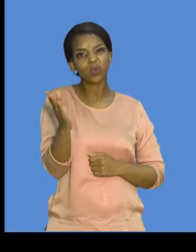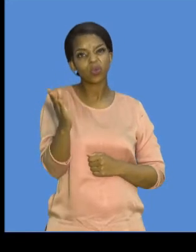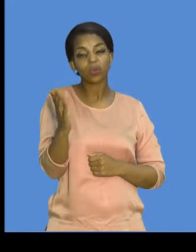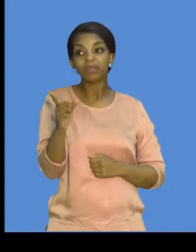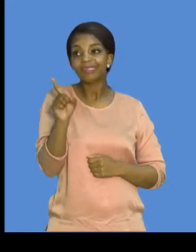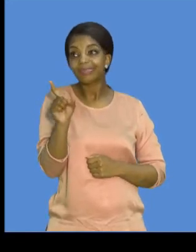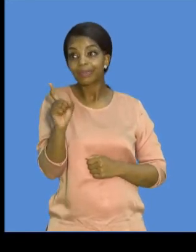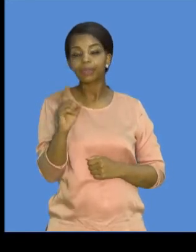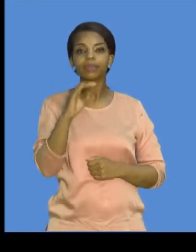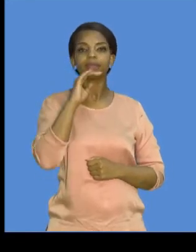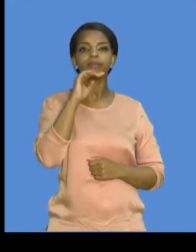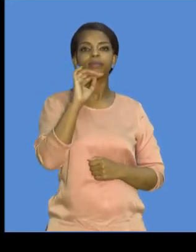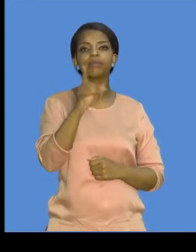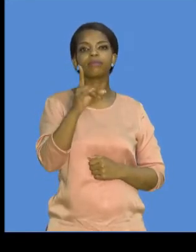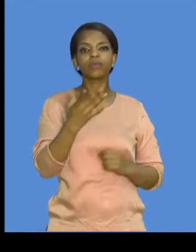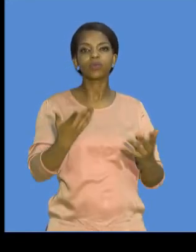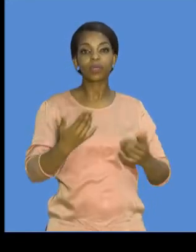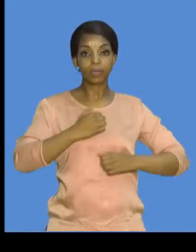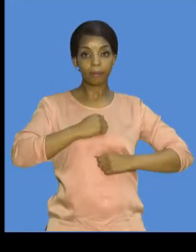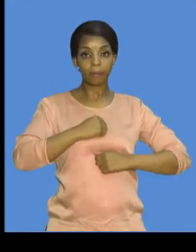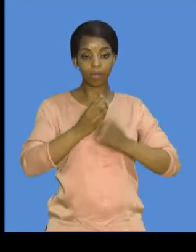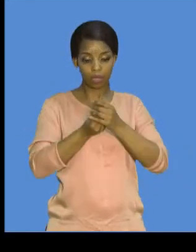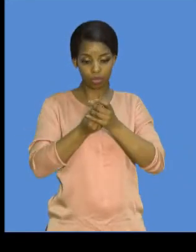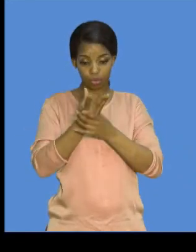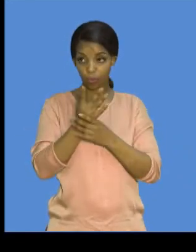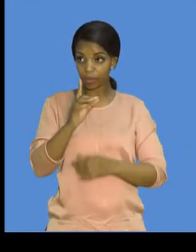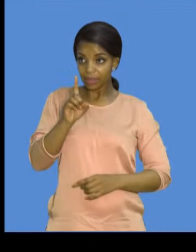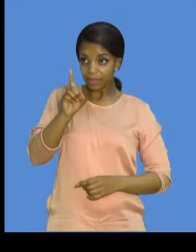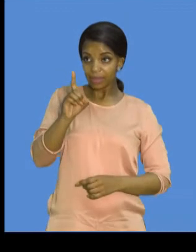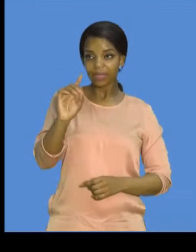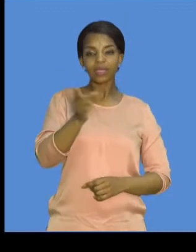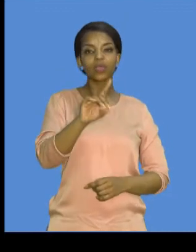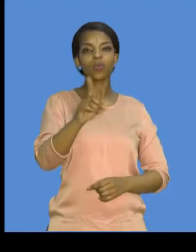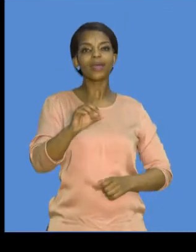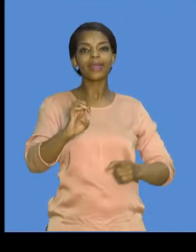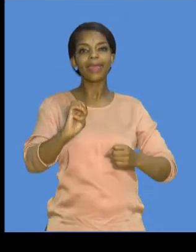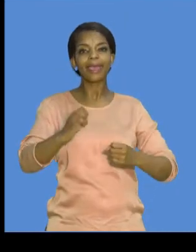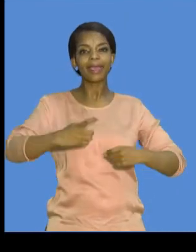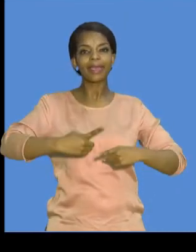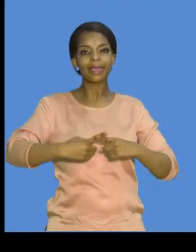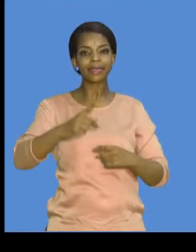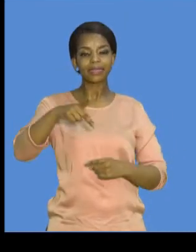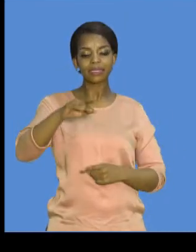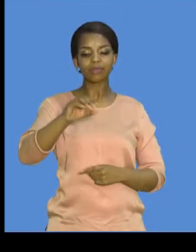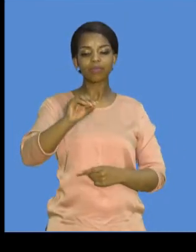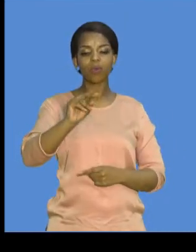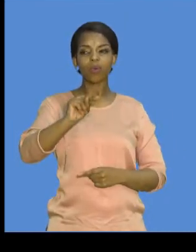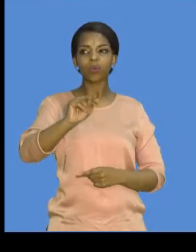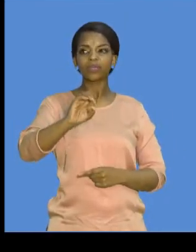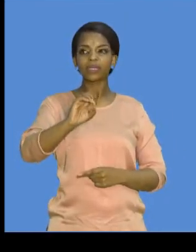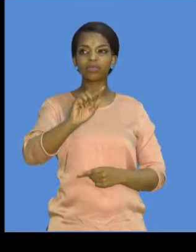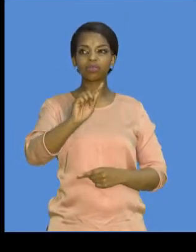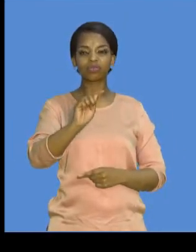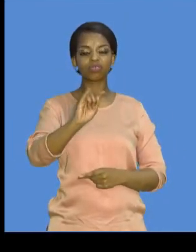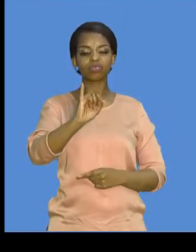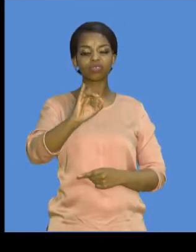that my growth is an exponential growth, right? When you talk about exponential growth, guys, remember that we